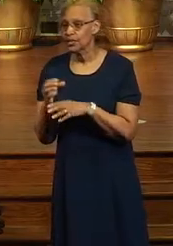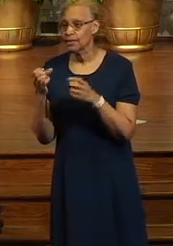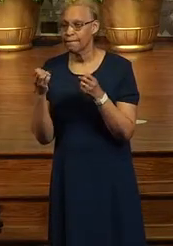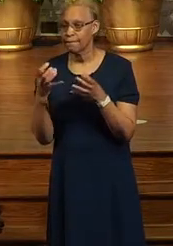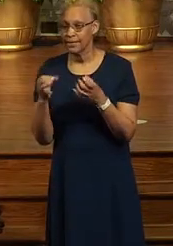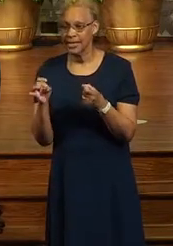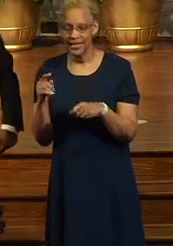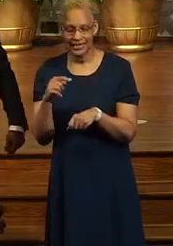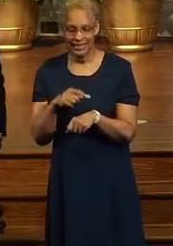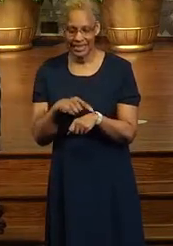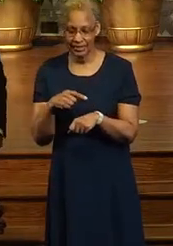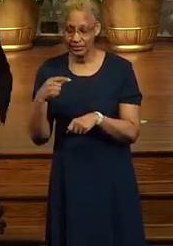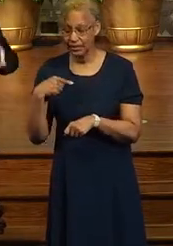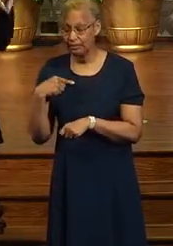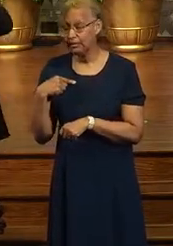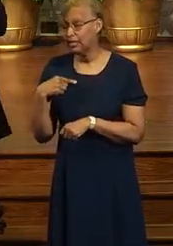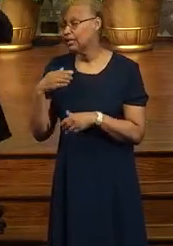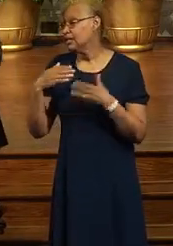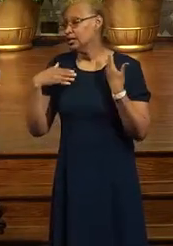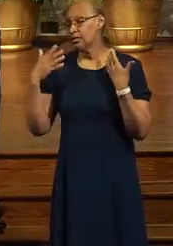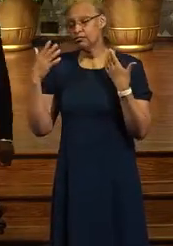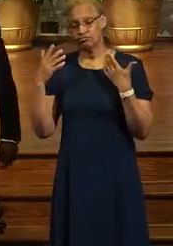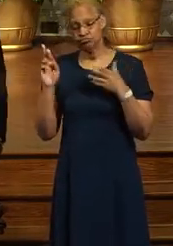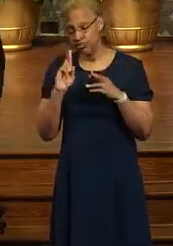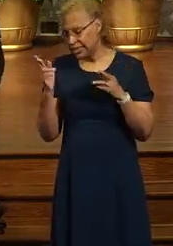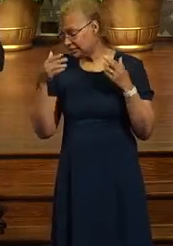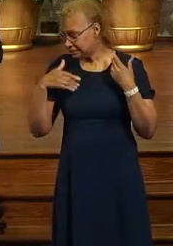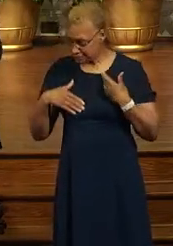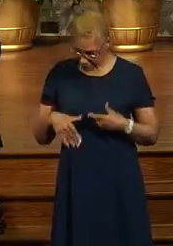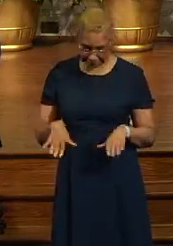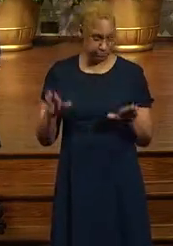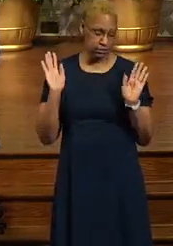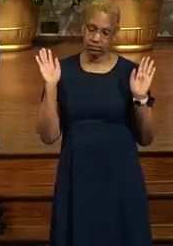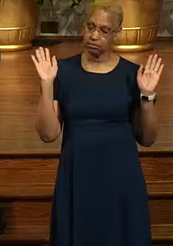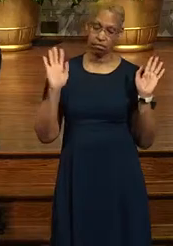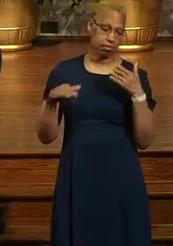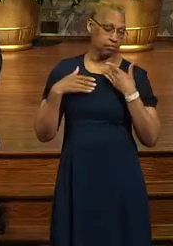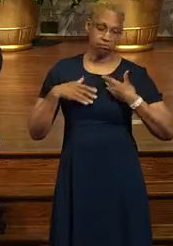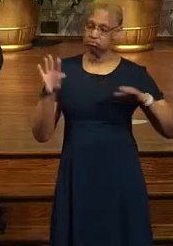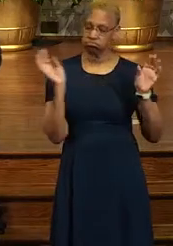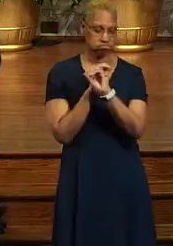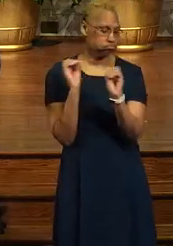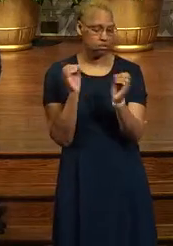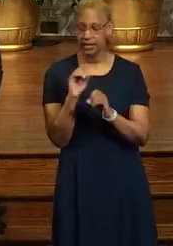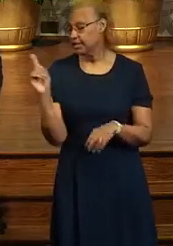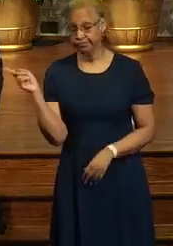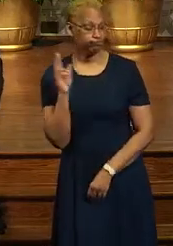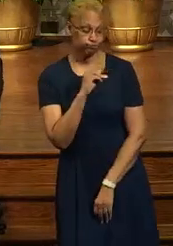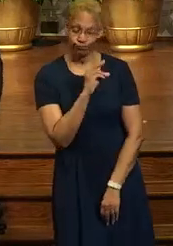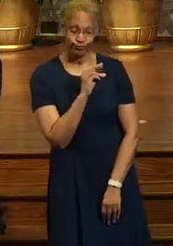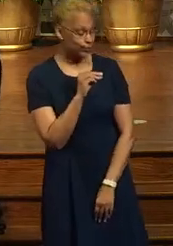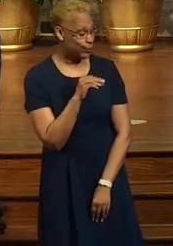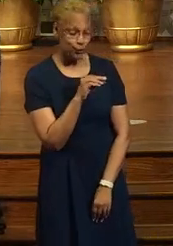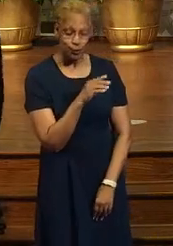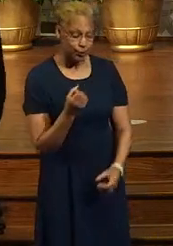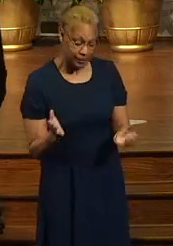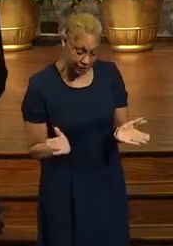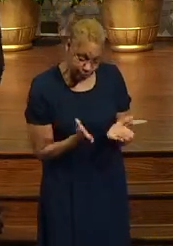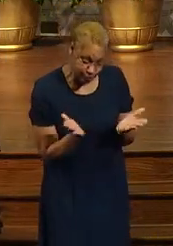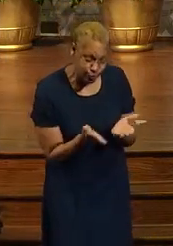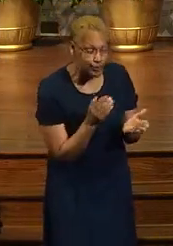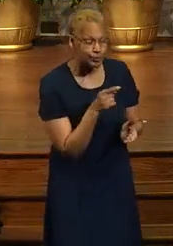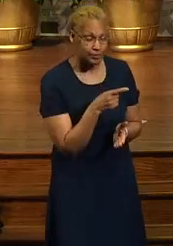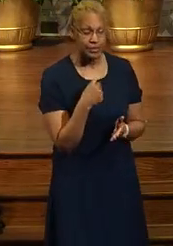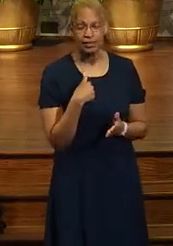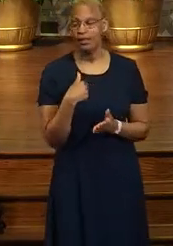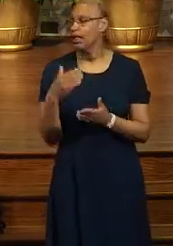and he snatches it out of my hand. I'm about ready to wave the white flag. He said, no, Pastor. No, no, no, no, no, no, no. Can't do that. And I